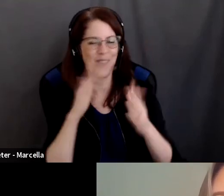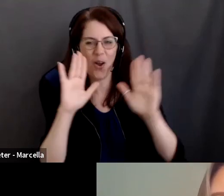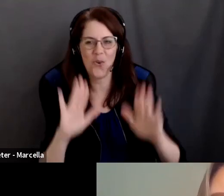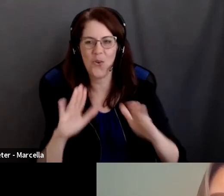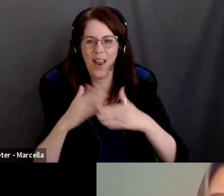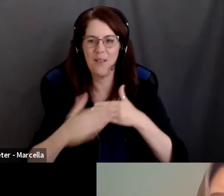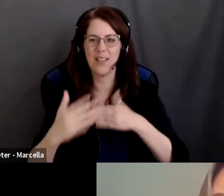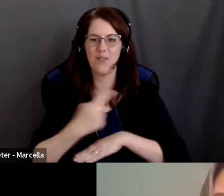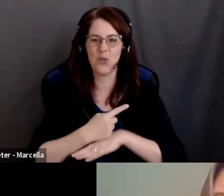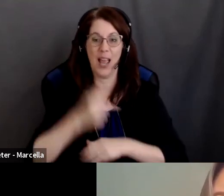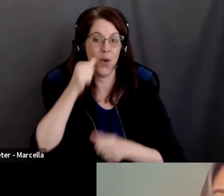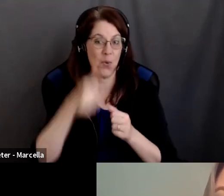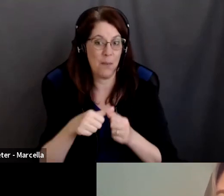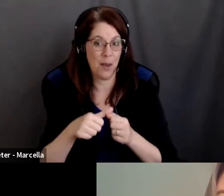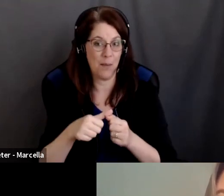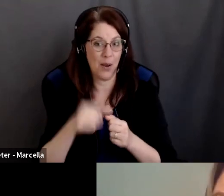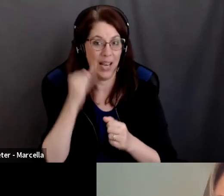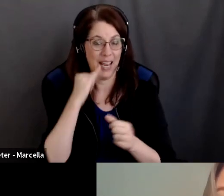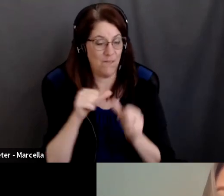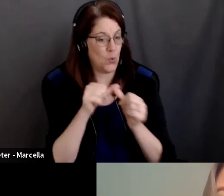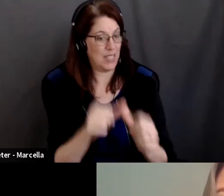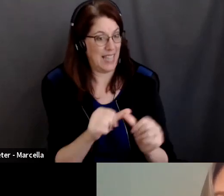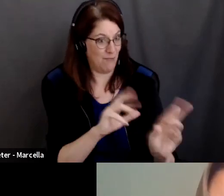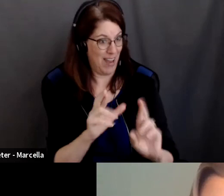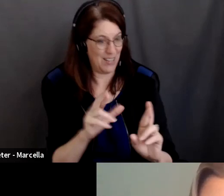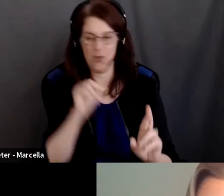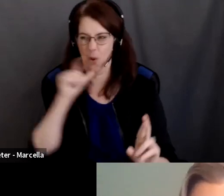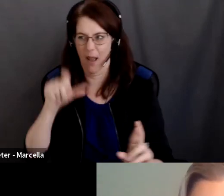rest of your day. And remember, if you stay ready, you ain't got to get ready.